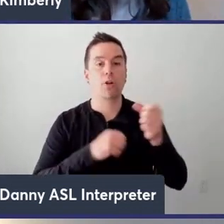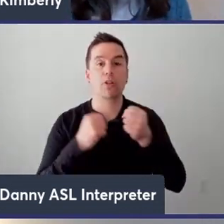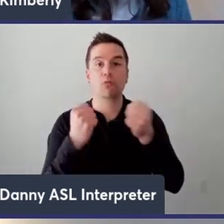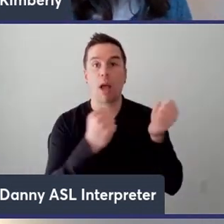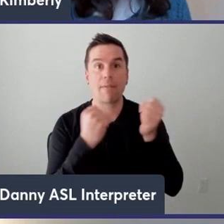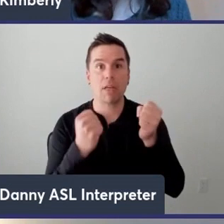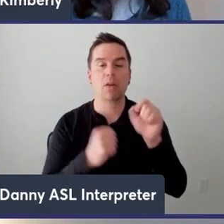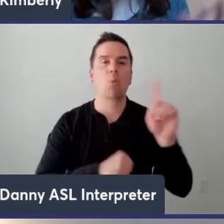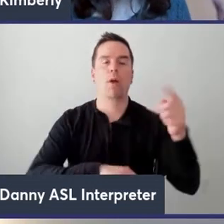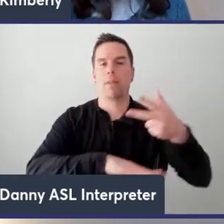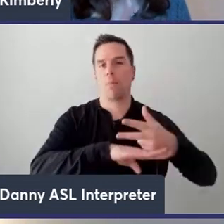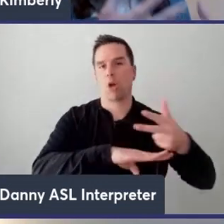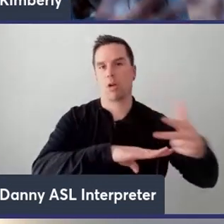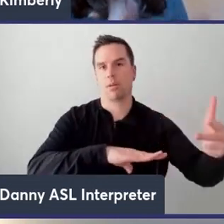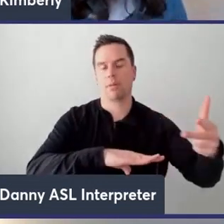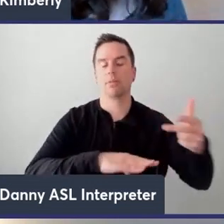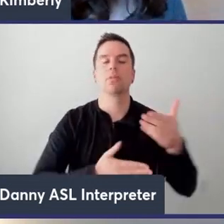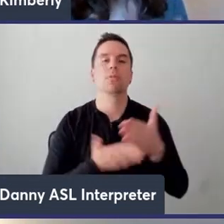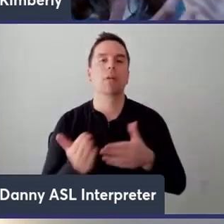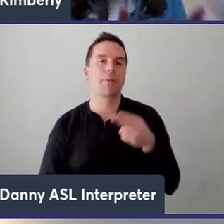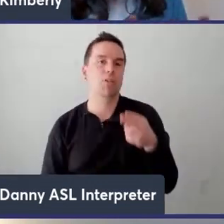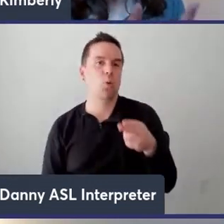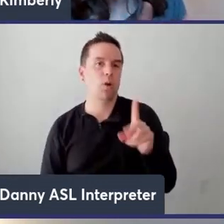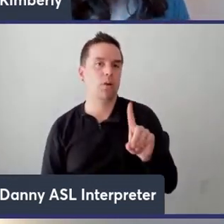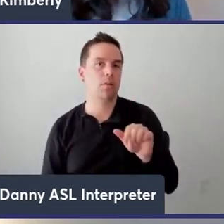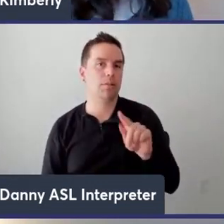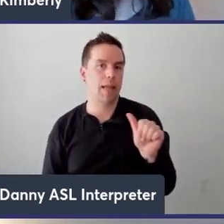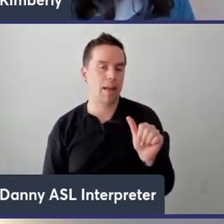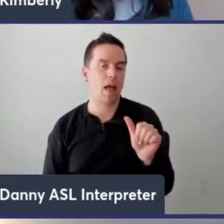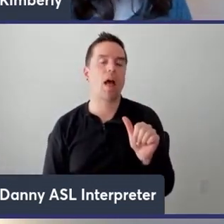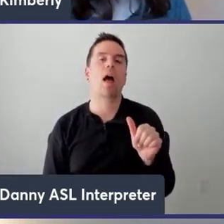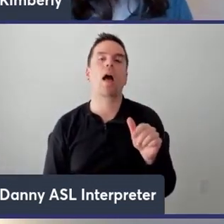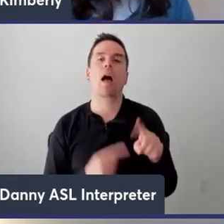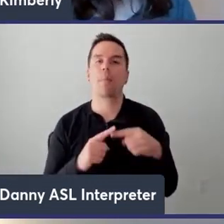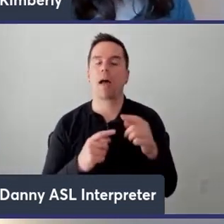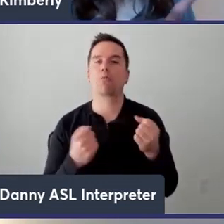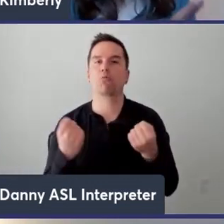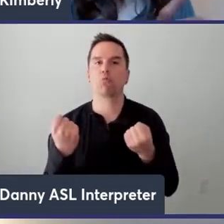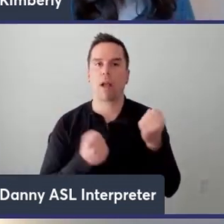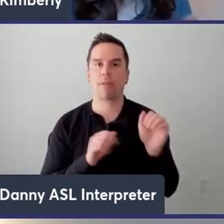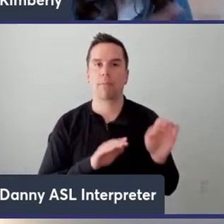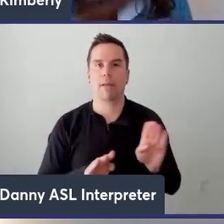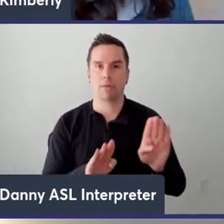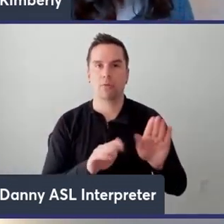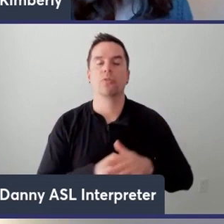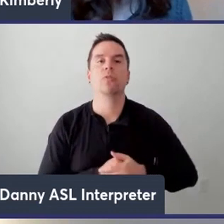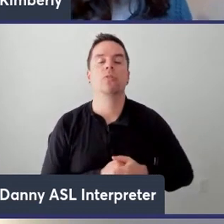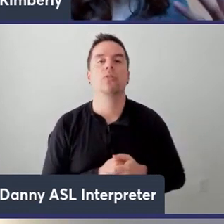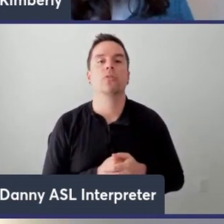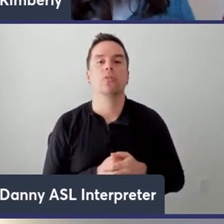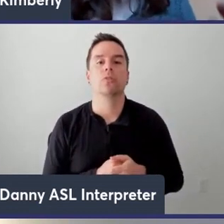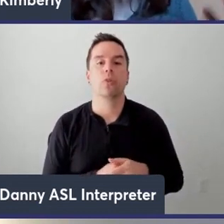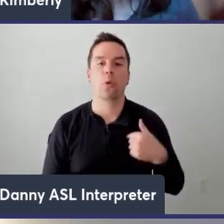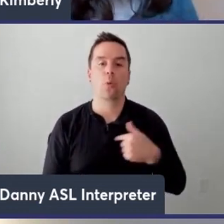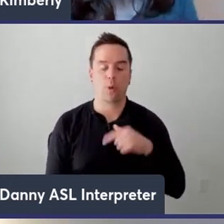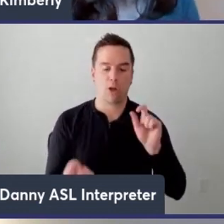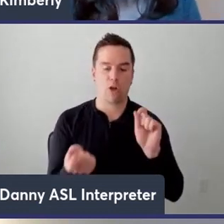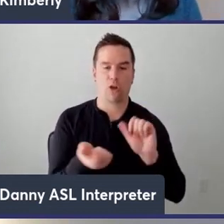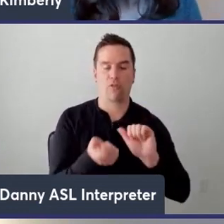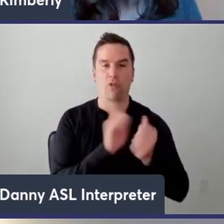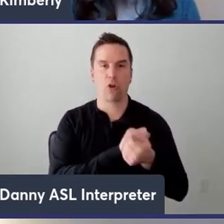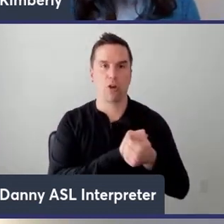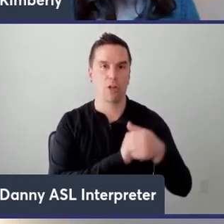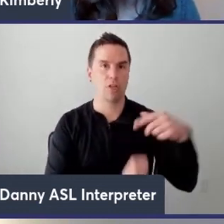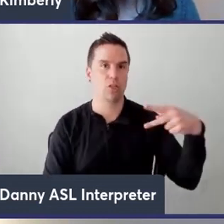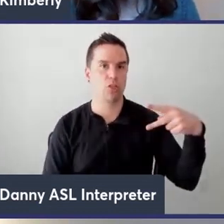data about cars driving patterns and where they park, and then we converted the GPS traces into routes